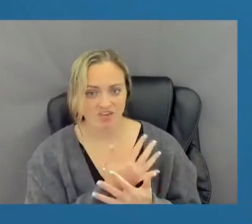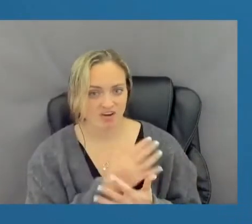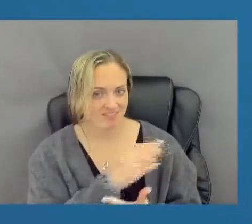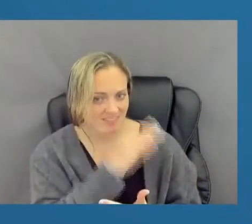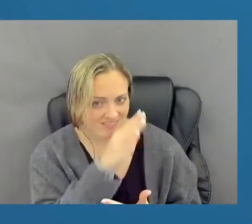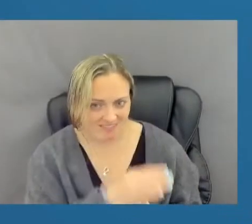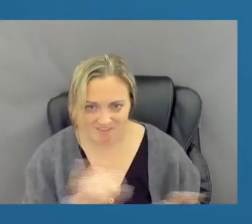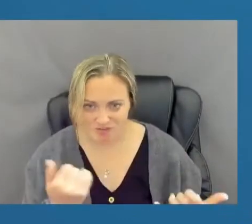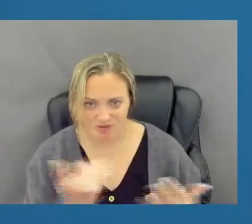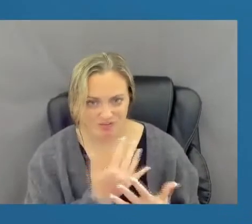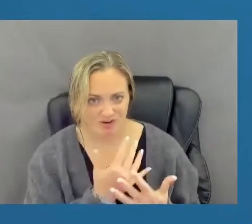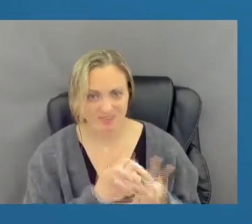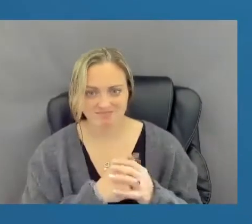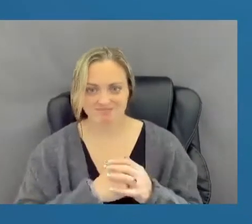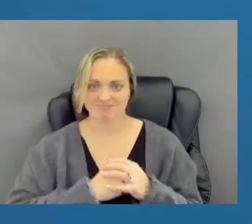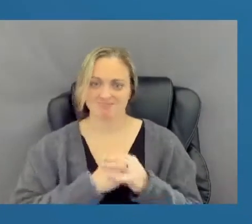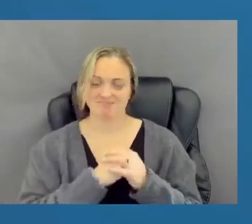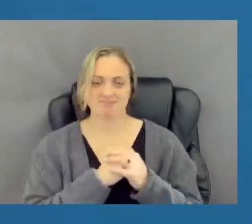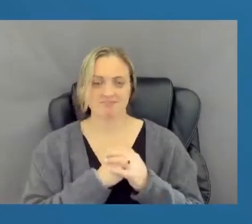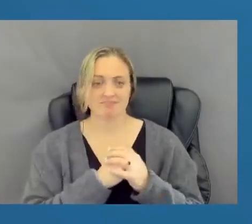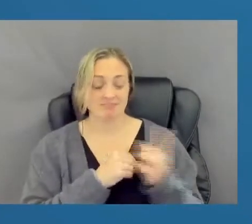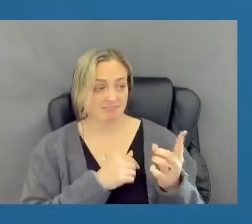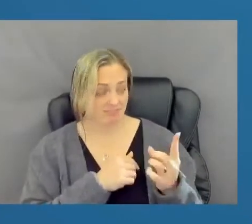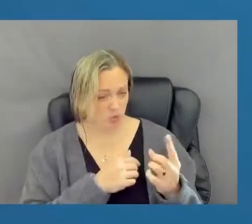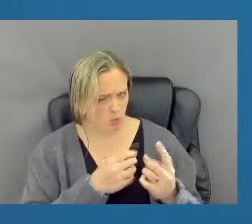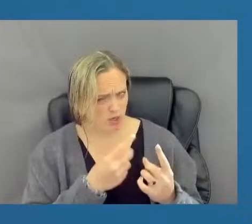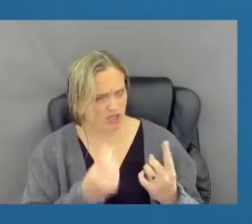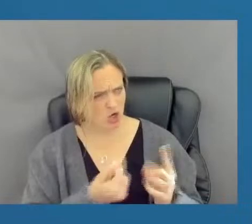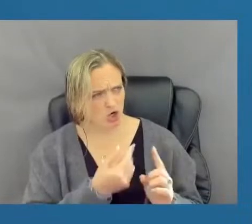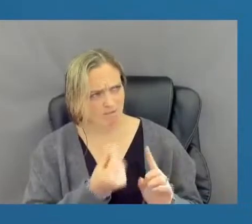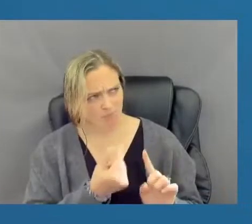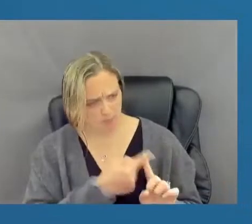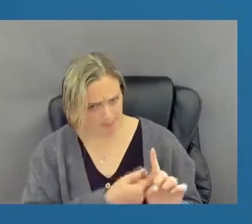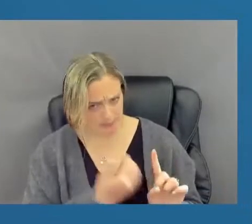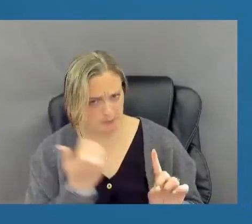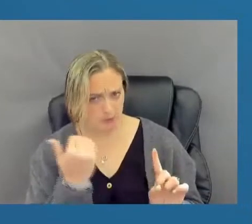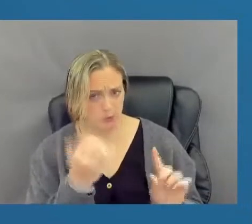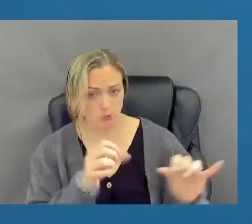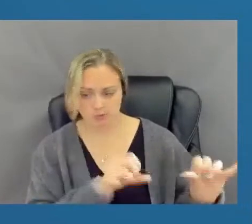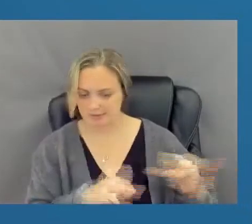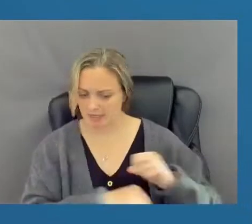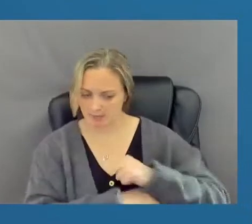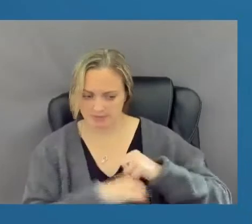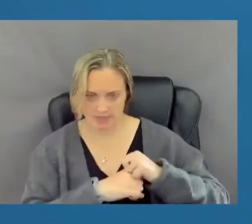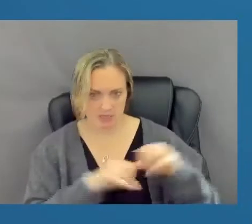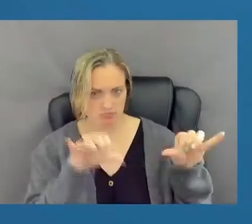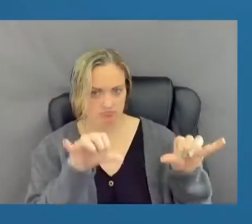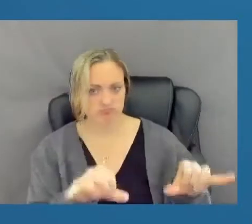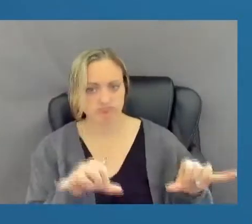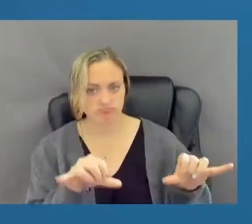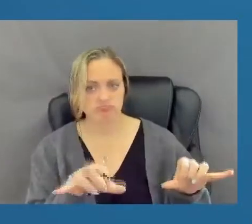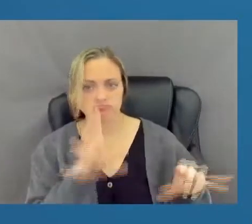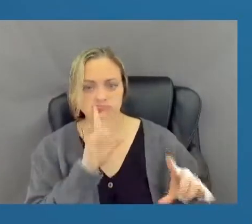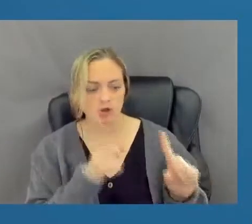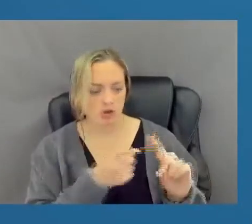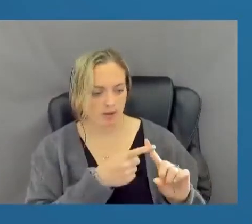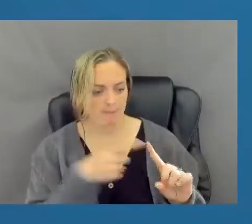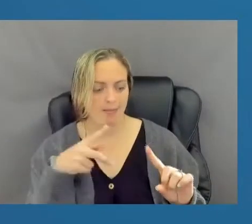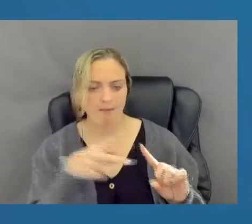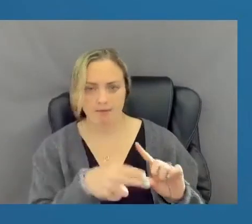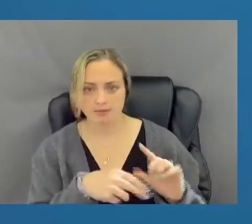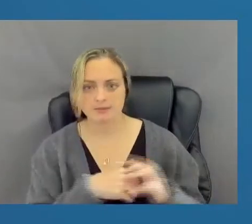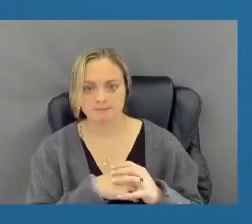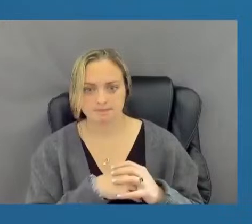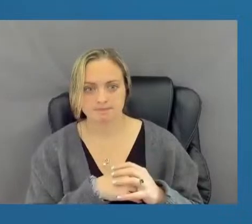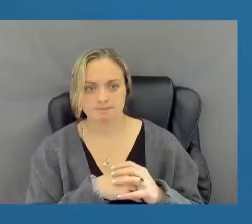afraid. You were here a few months ago on the same stage talking about Medicare cuts.